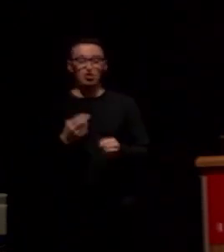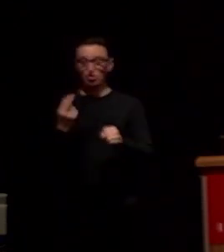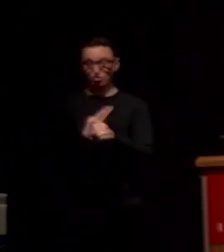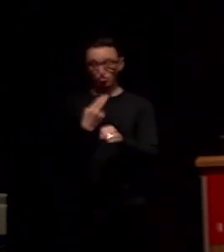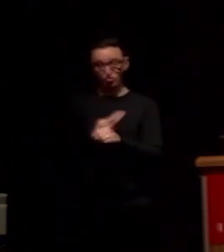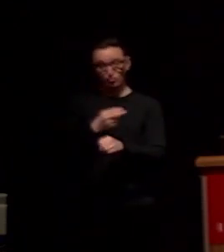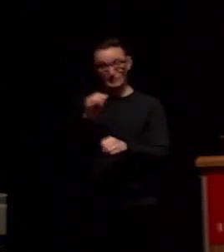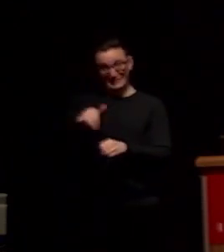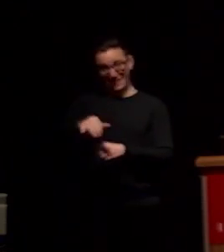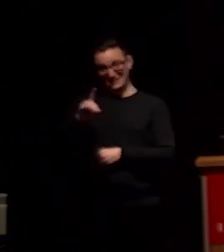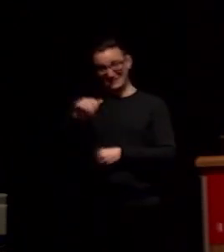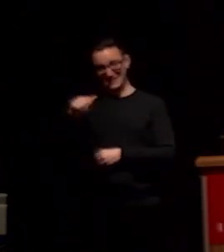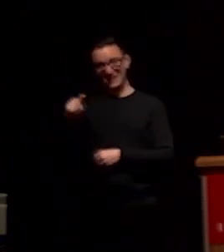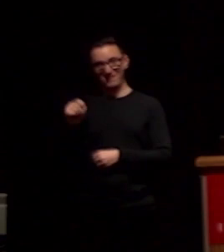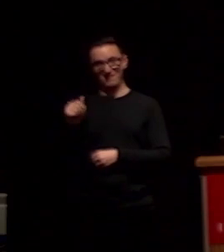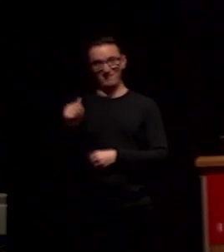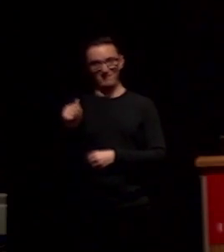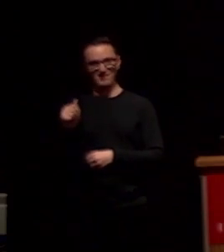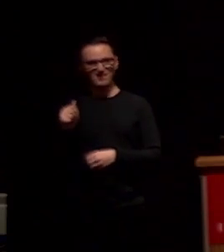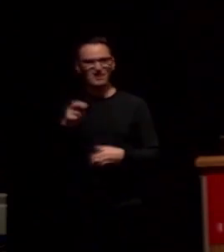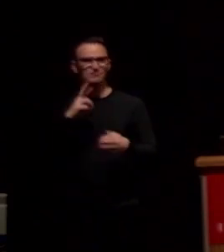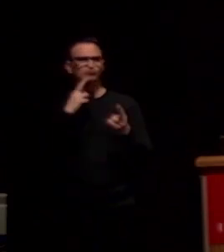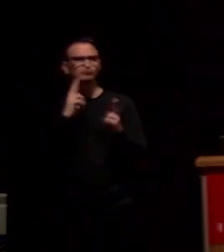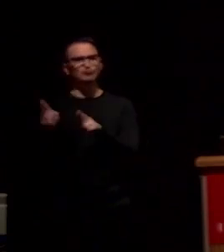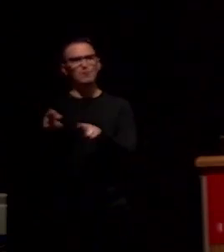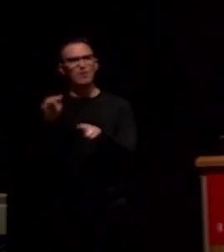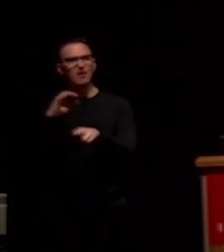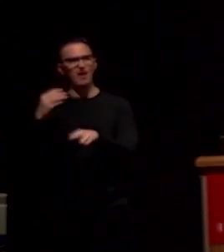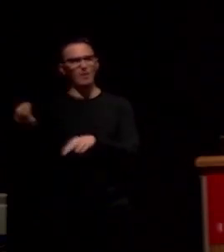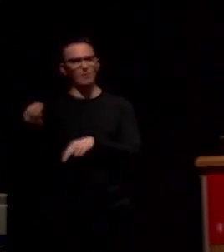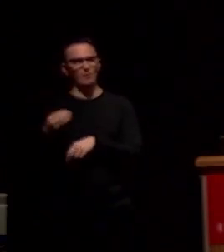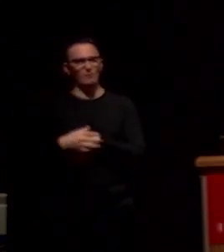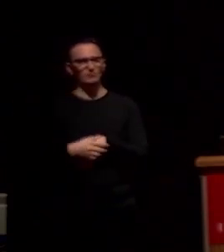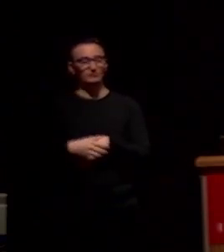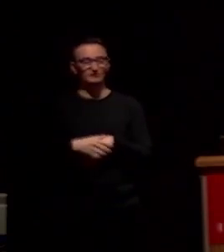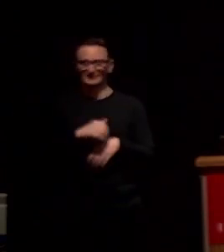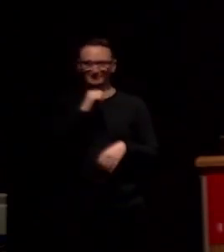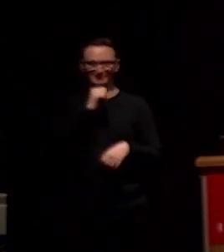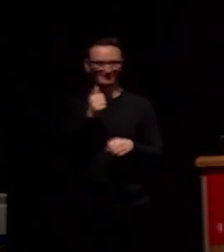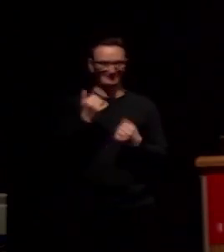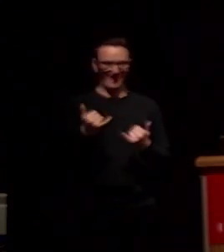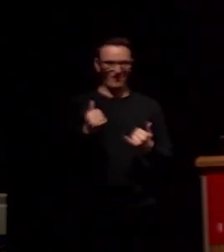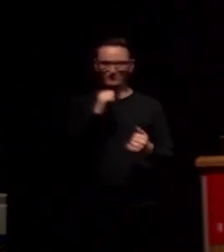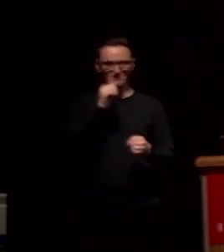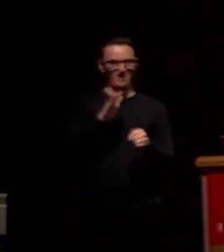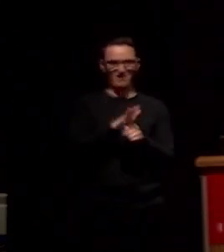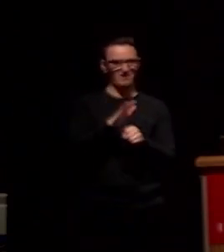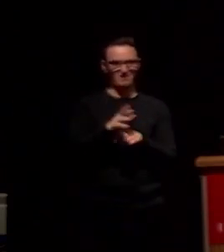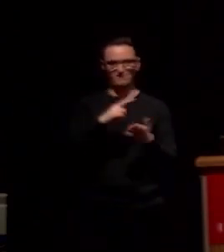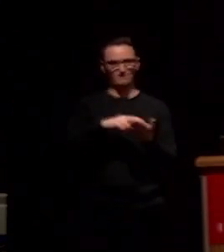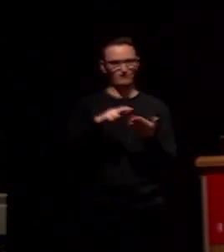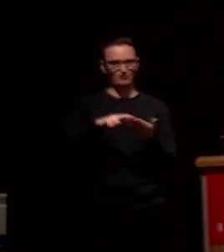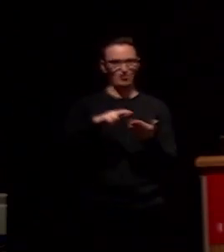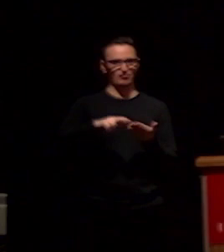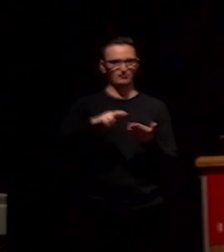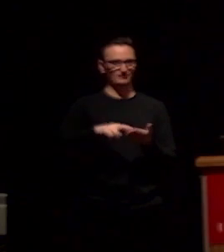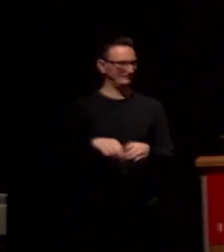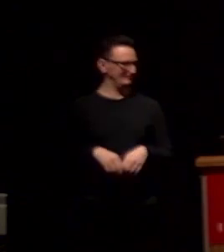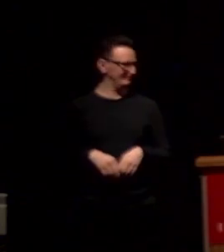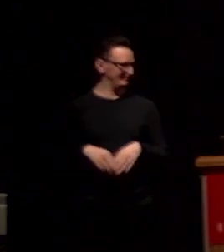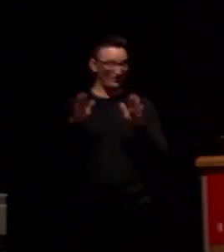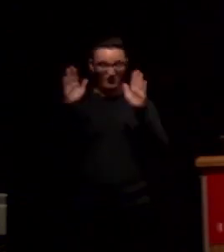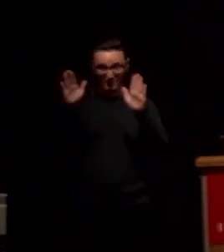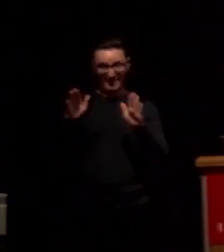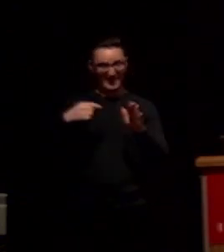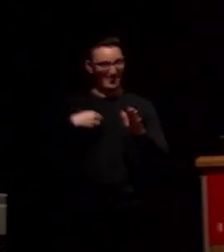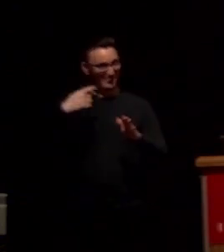and reported out. So then we can all make decisions, but there's not nearly enough research to begin with. Great. Thank you. I